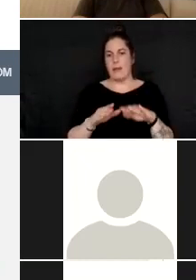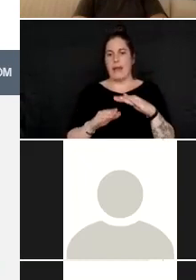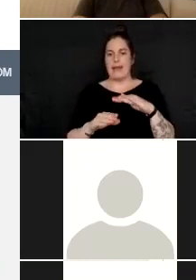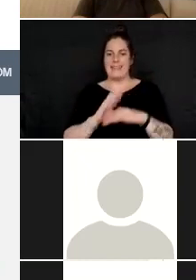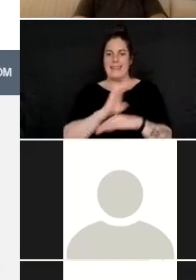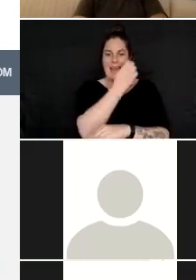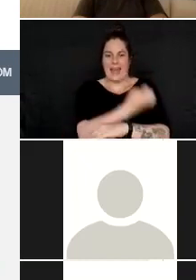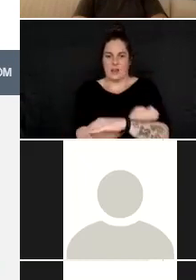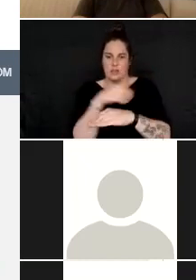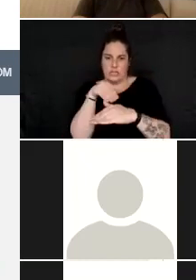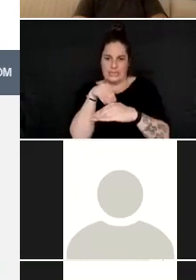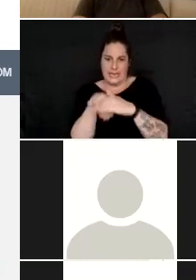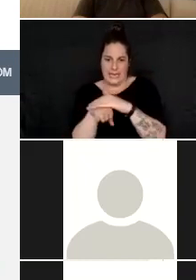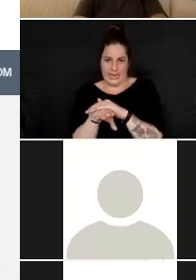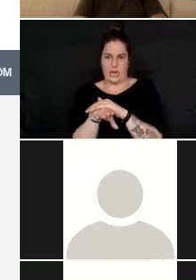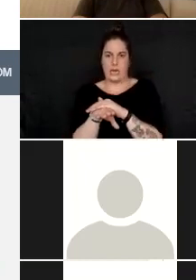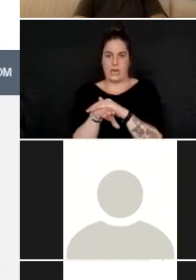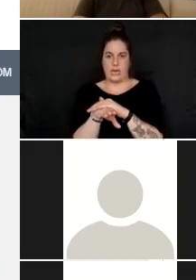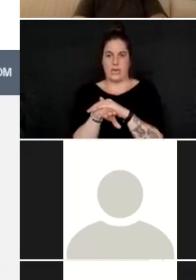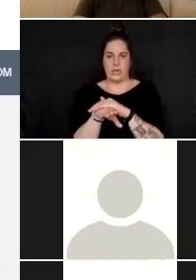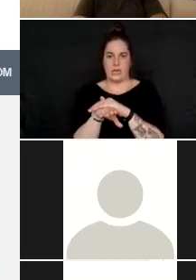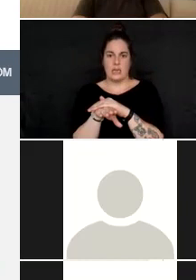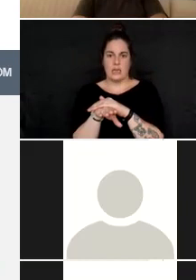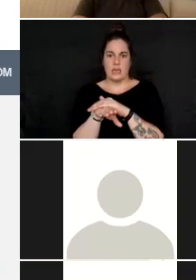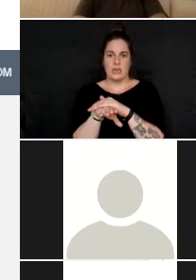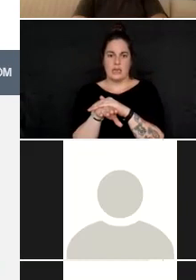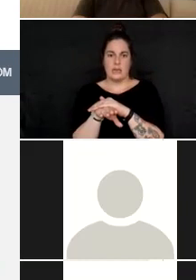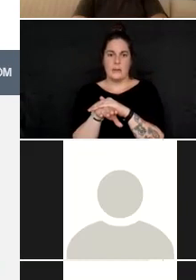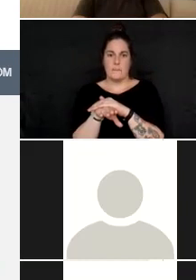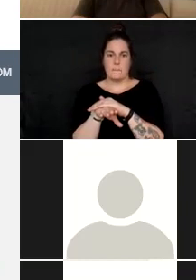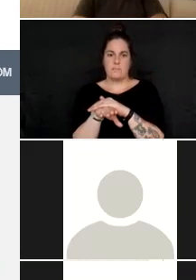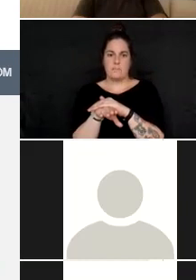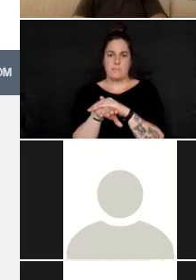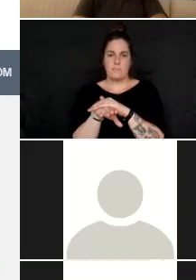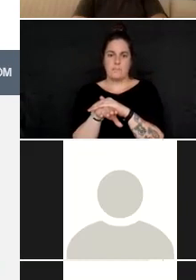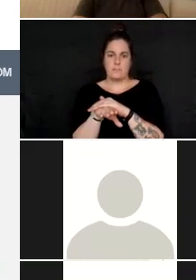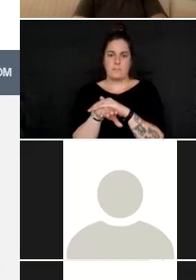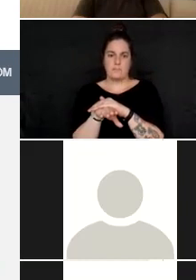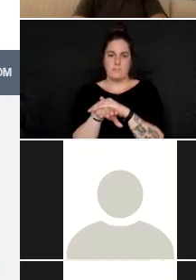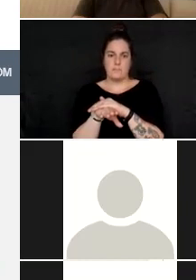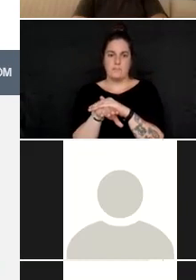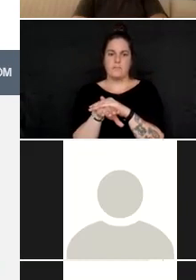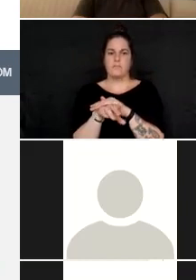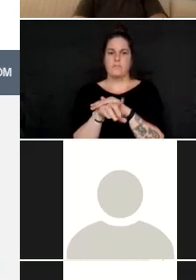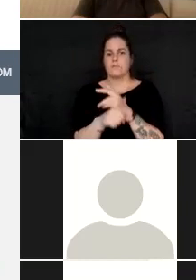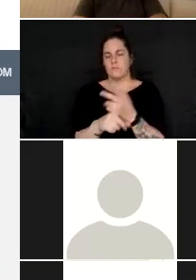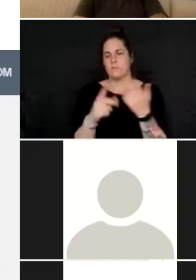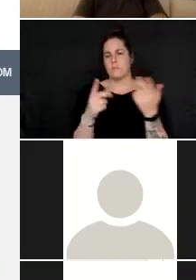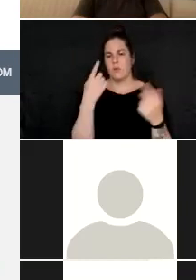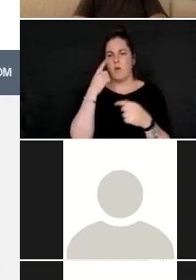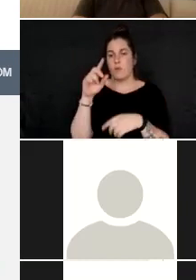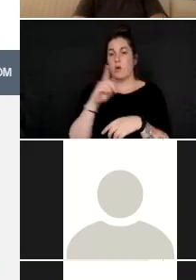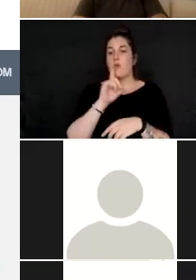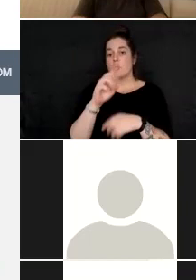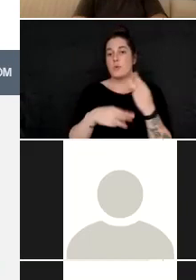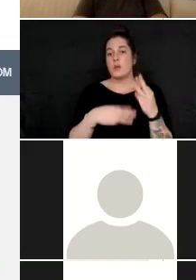in that's put in to that system, okay? And it says here, for real world processes,